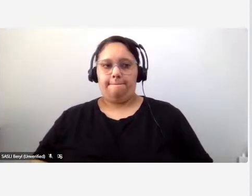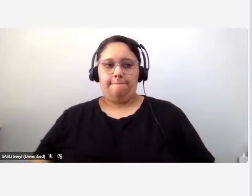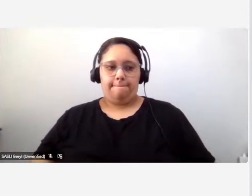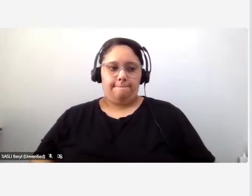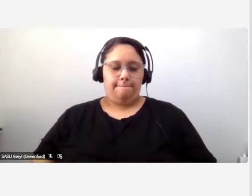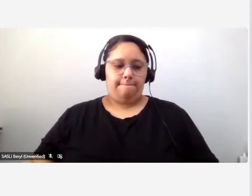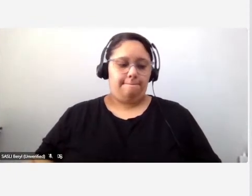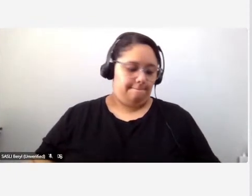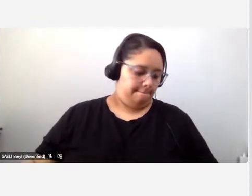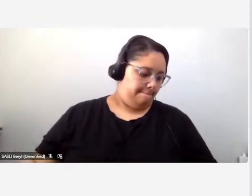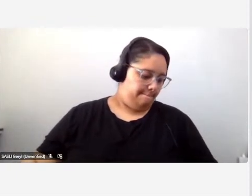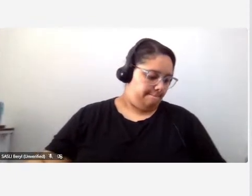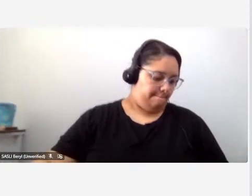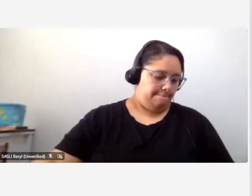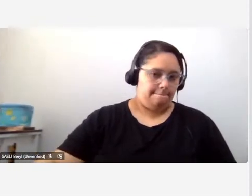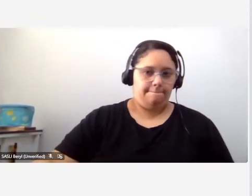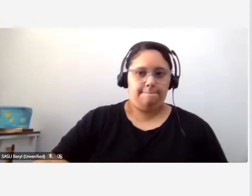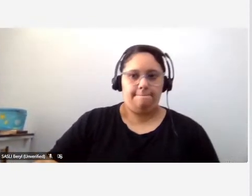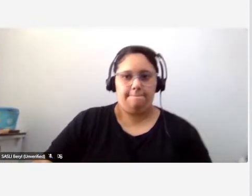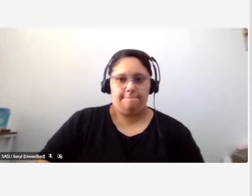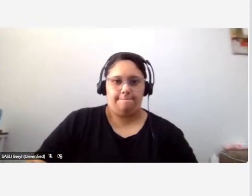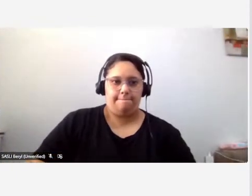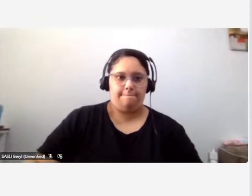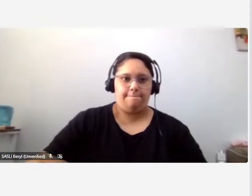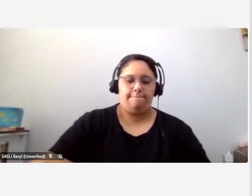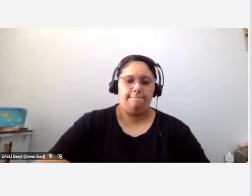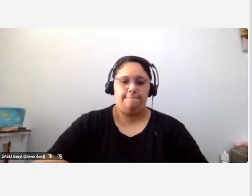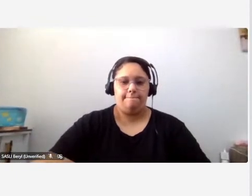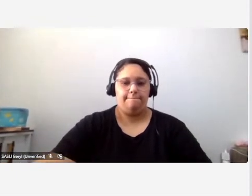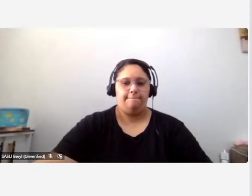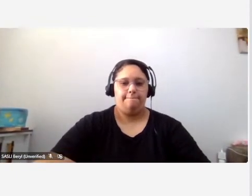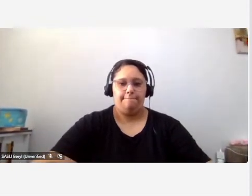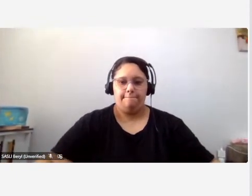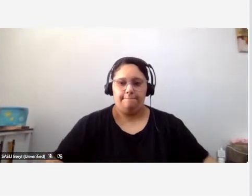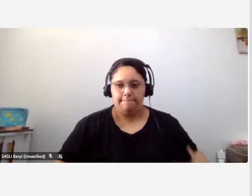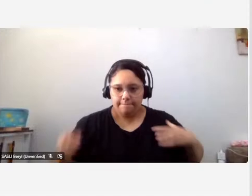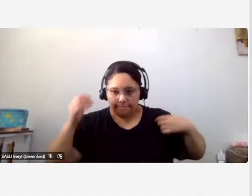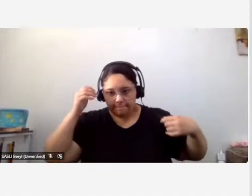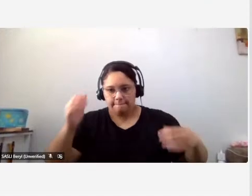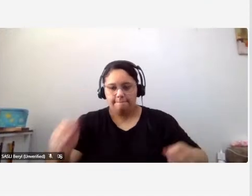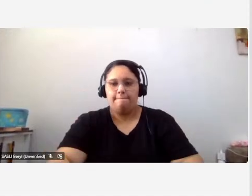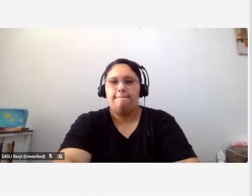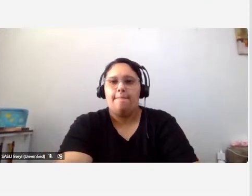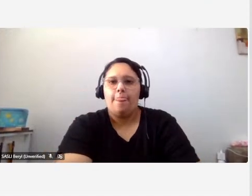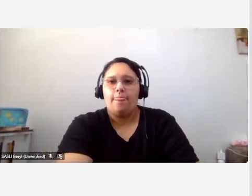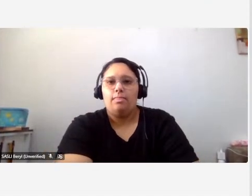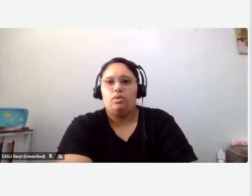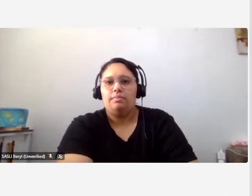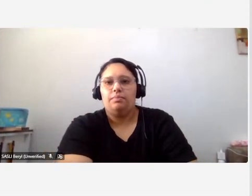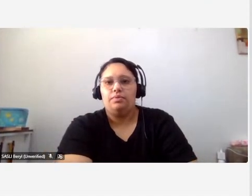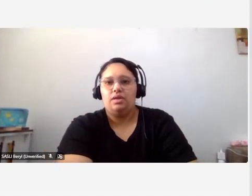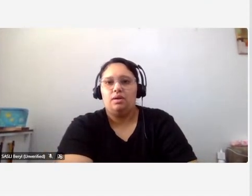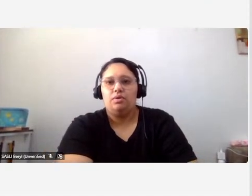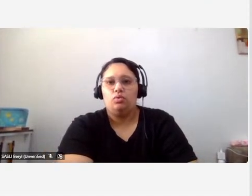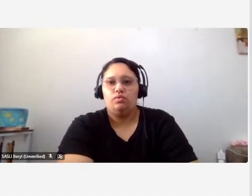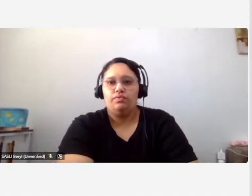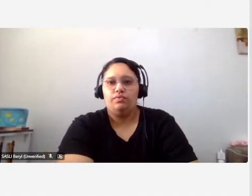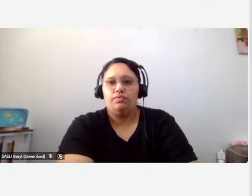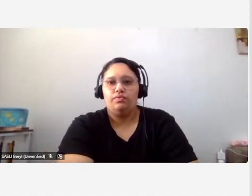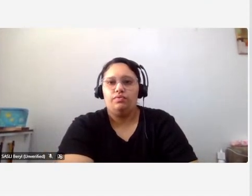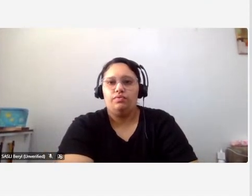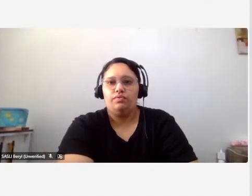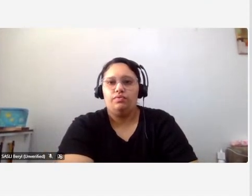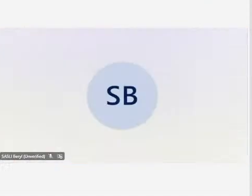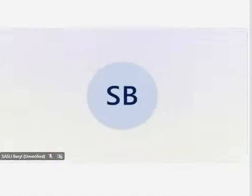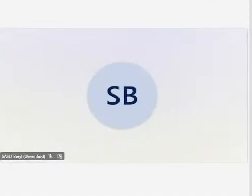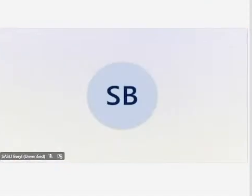DCAS fulfills within the initiation space. But we can try and answer, but I don't think it's the matter relating